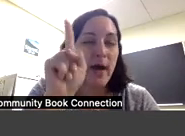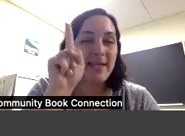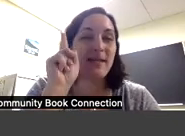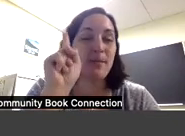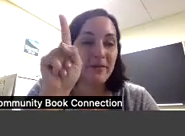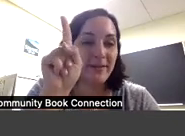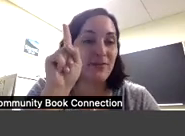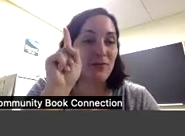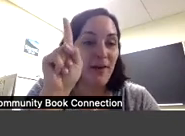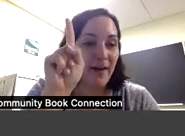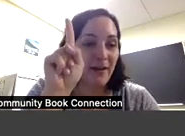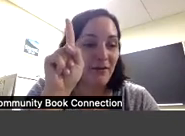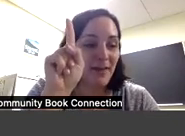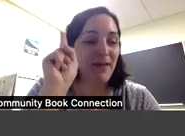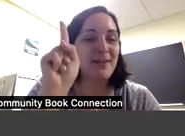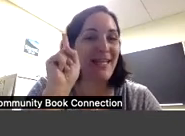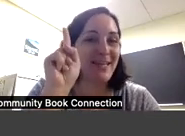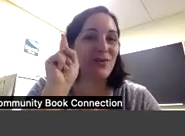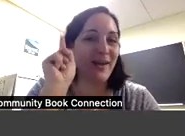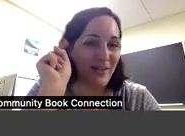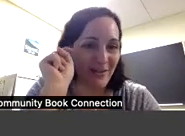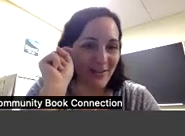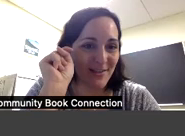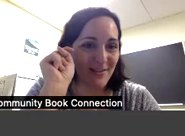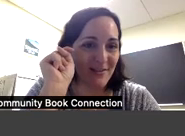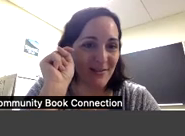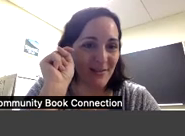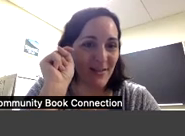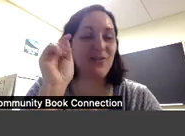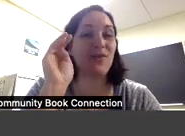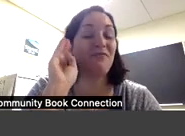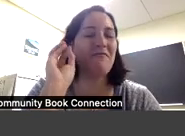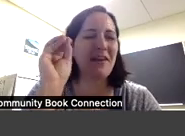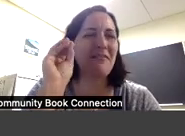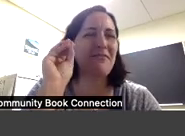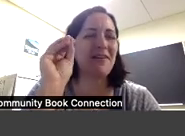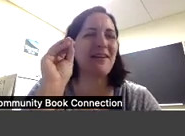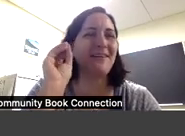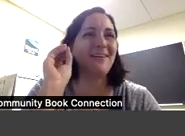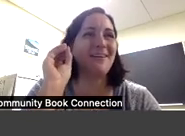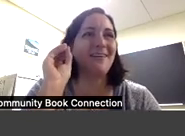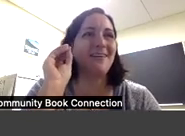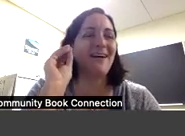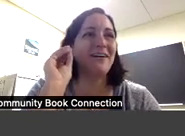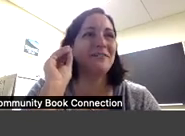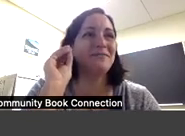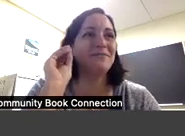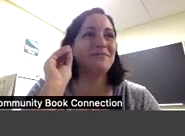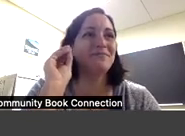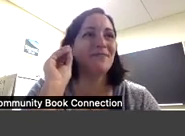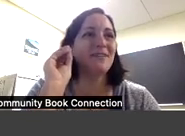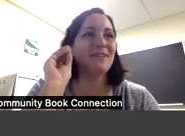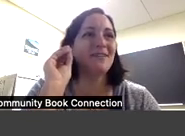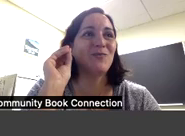only 1 in a million survive every 10 to 100 years. So it's very, very